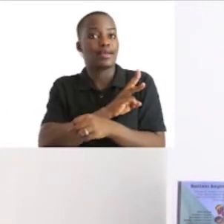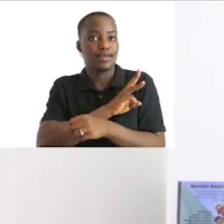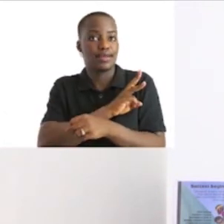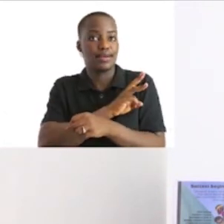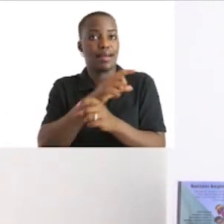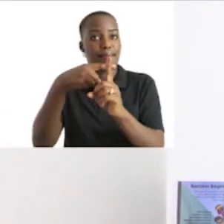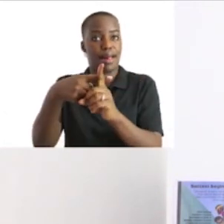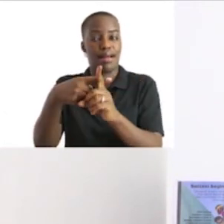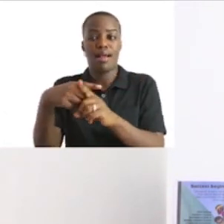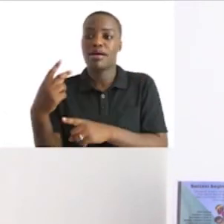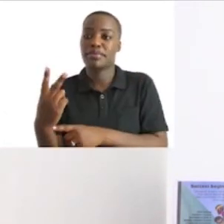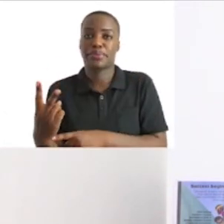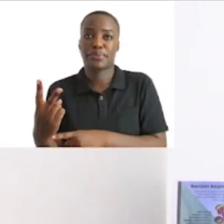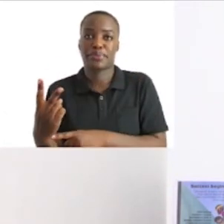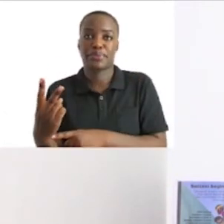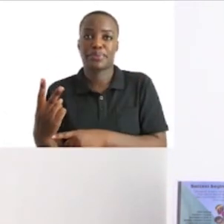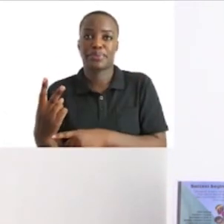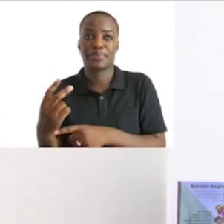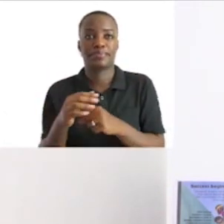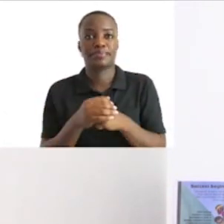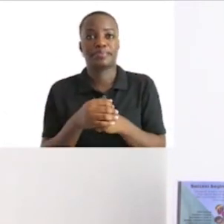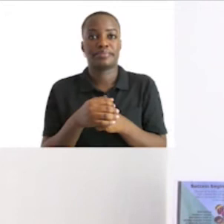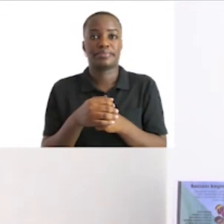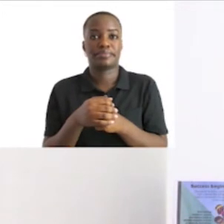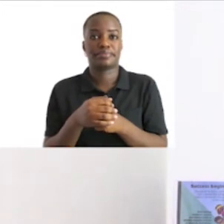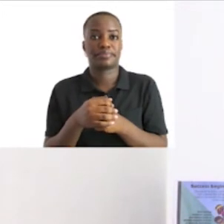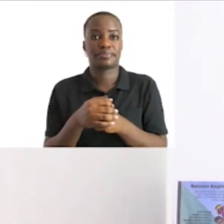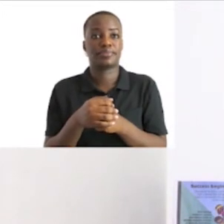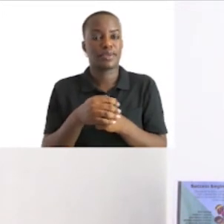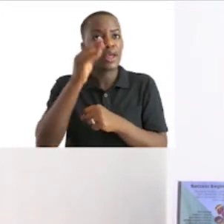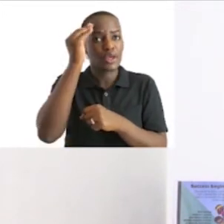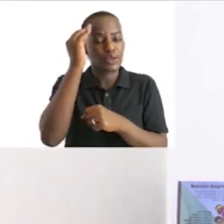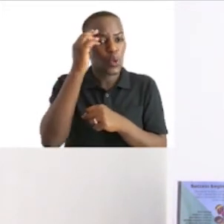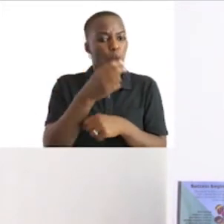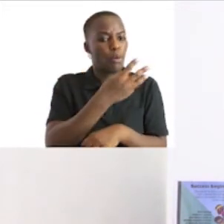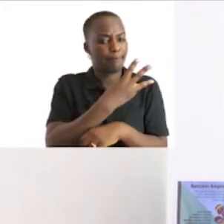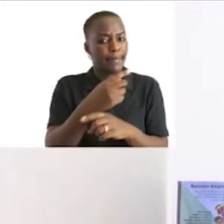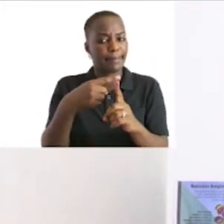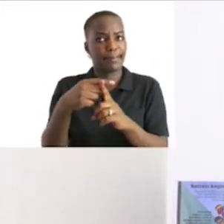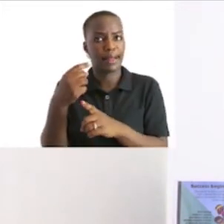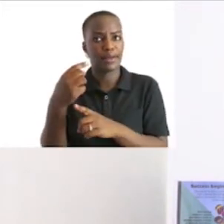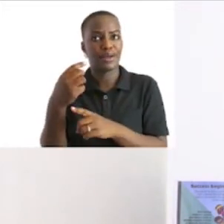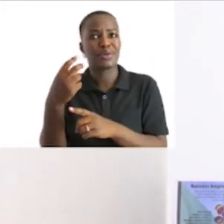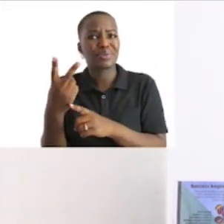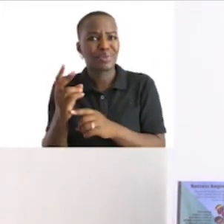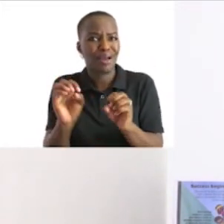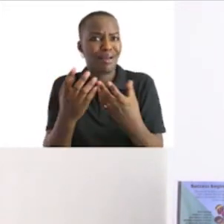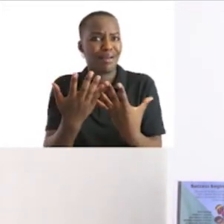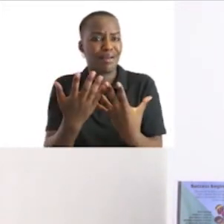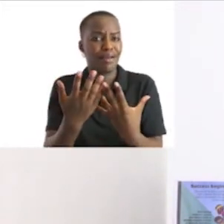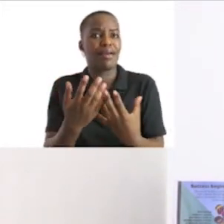3 plus 2. And we know that 3 plus 2 equals